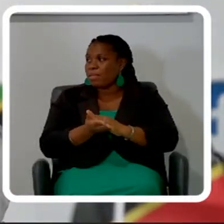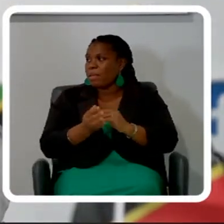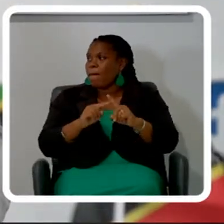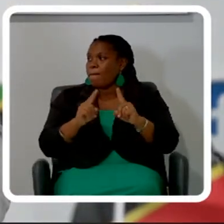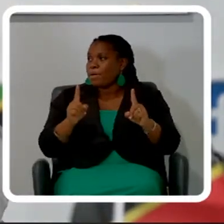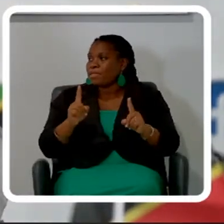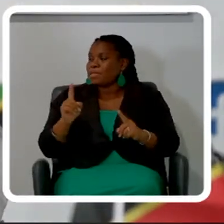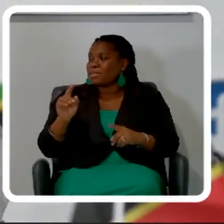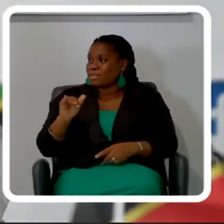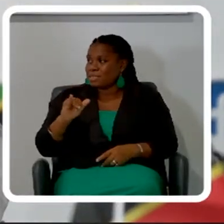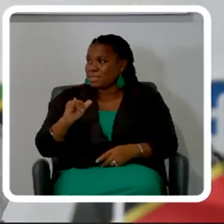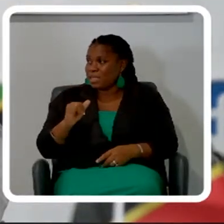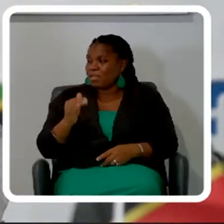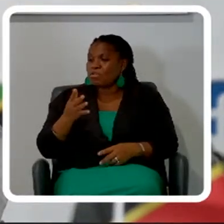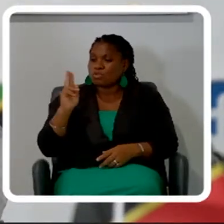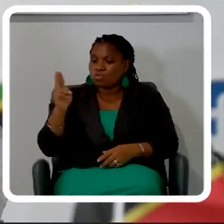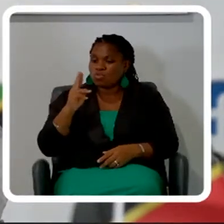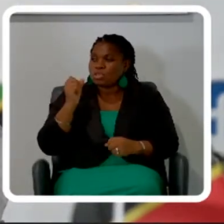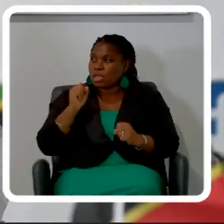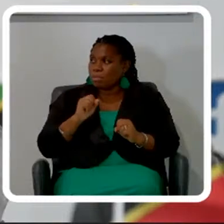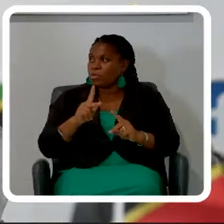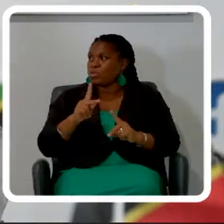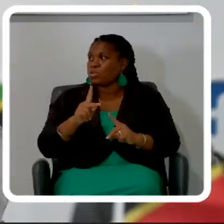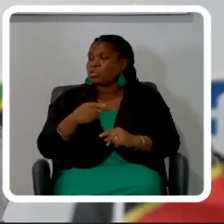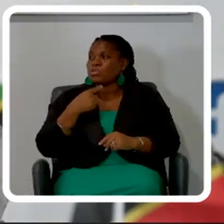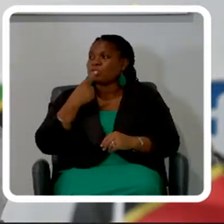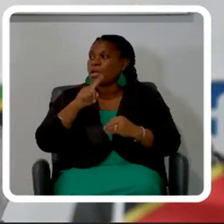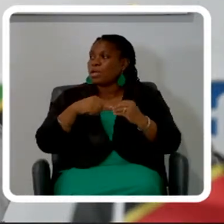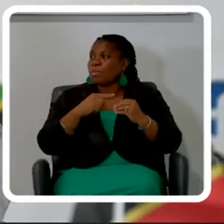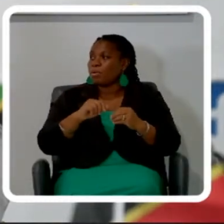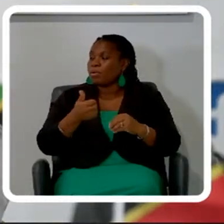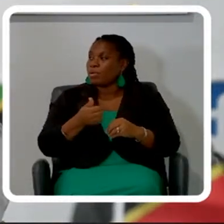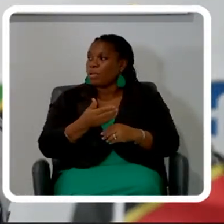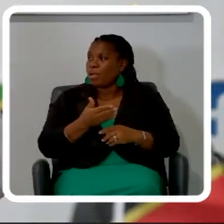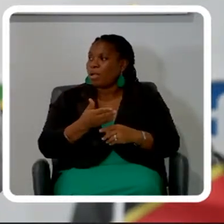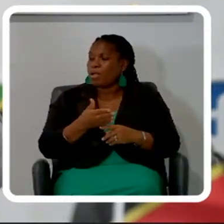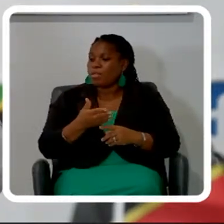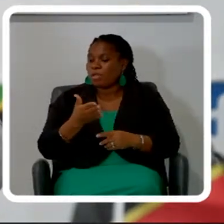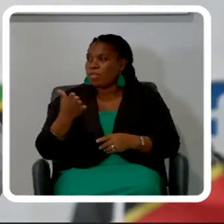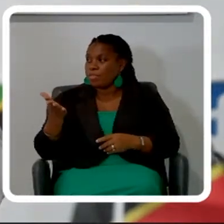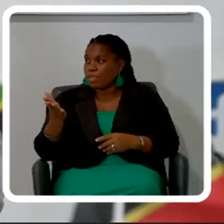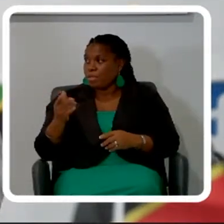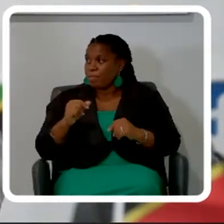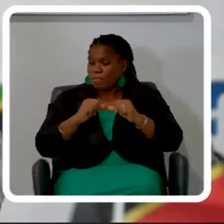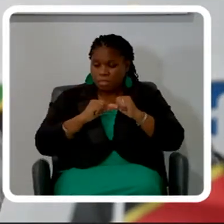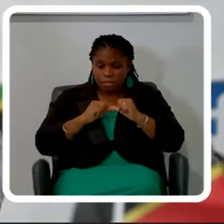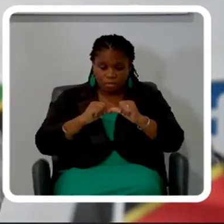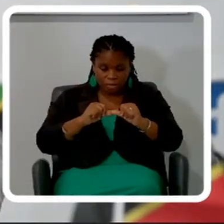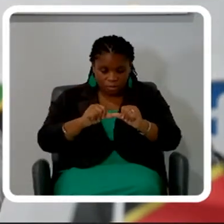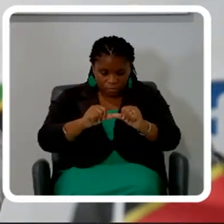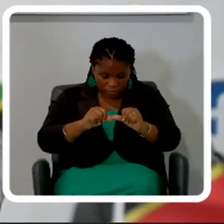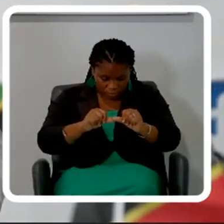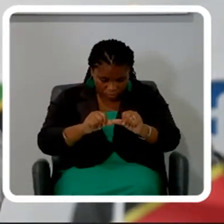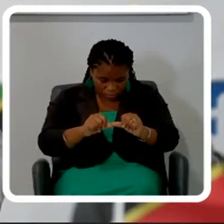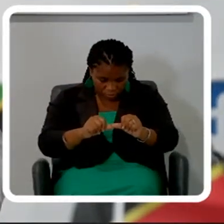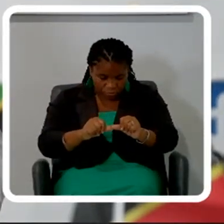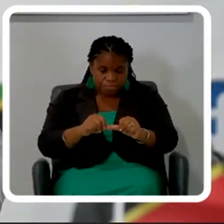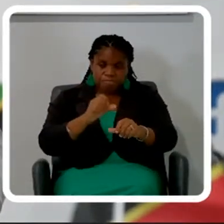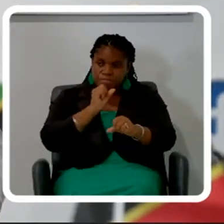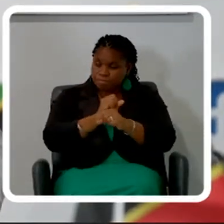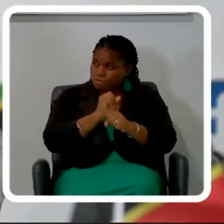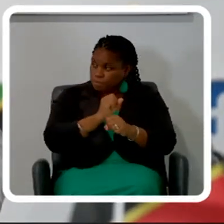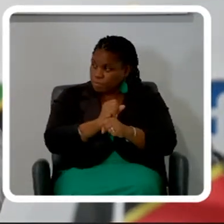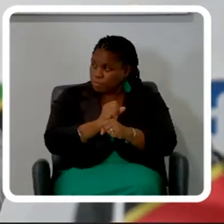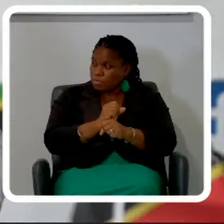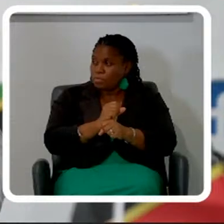but I also use the opportunity to bring people up to date as to what really happened. We still continue to work it out, build